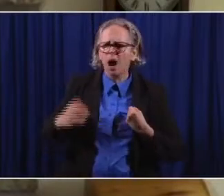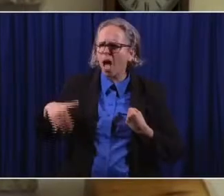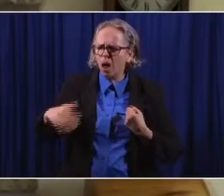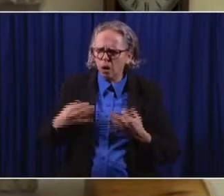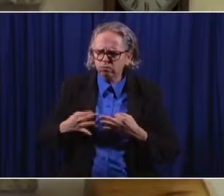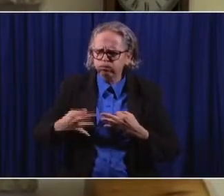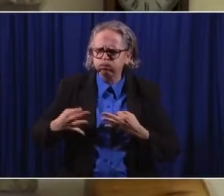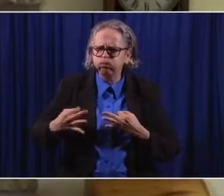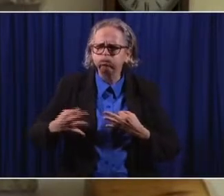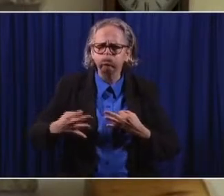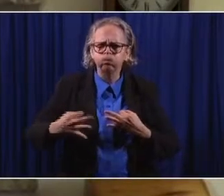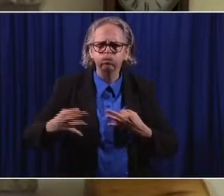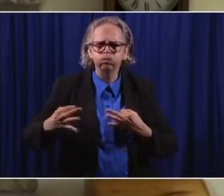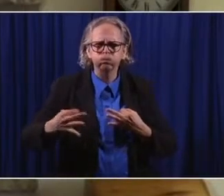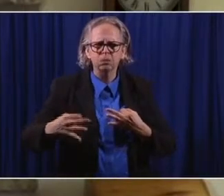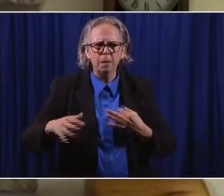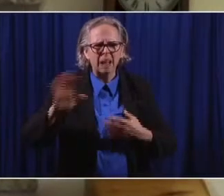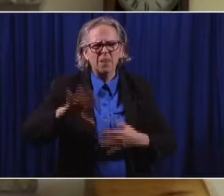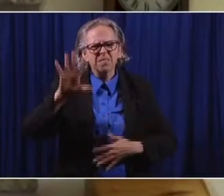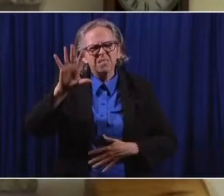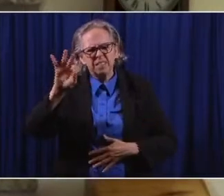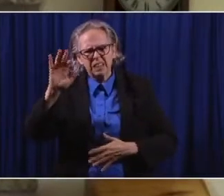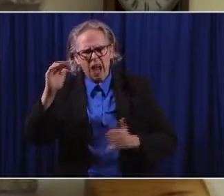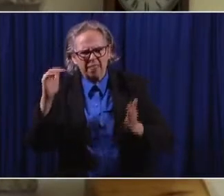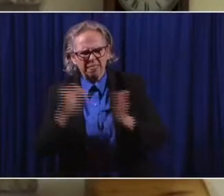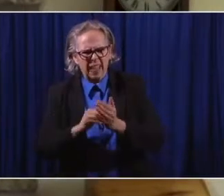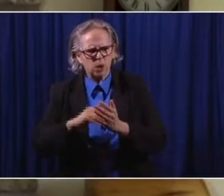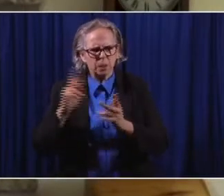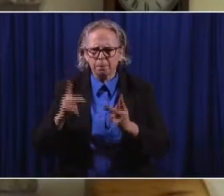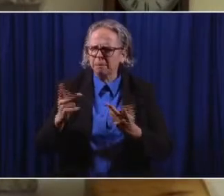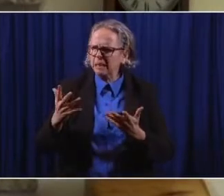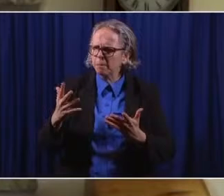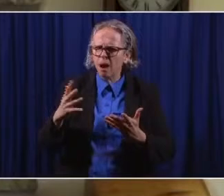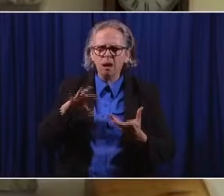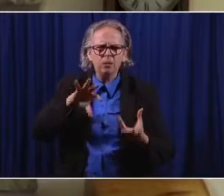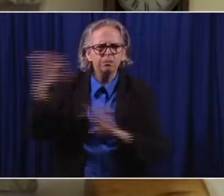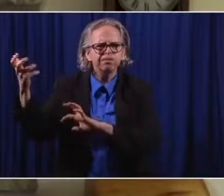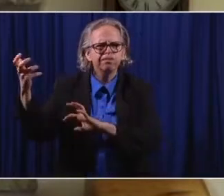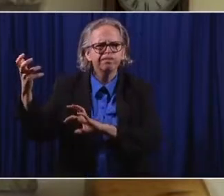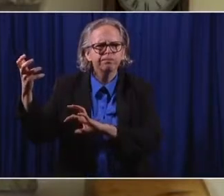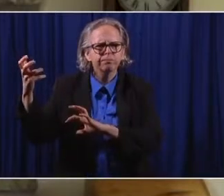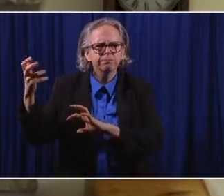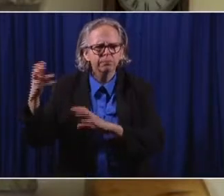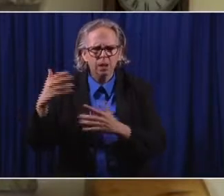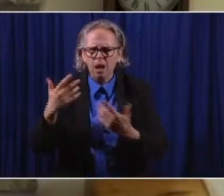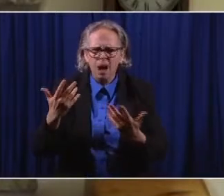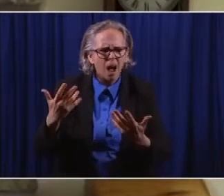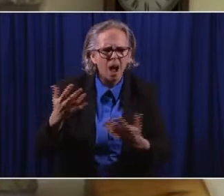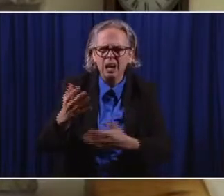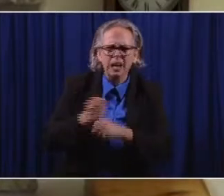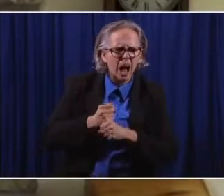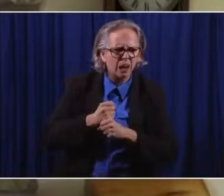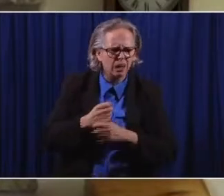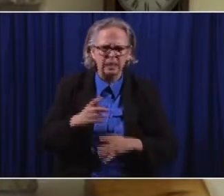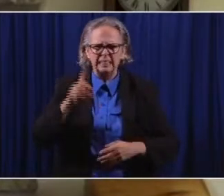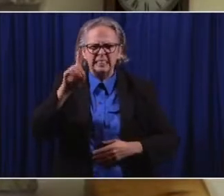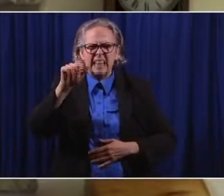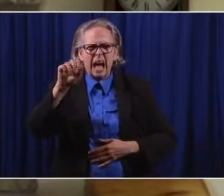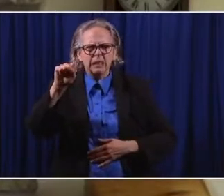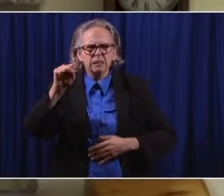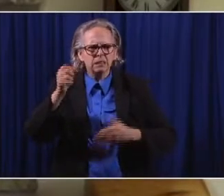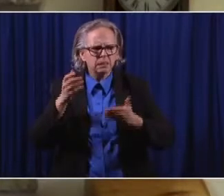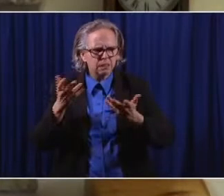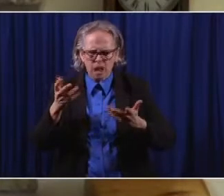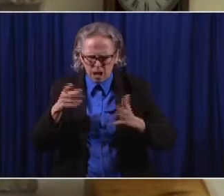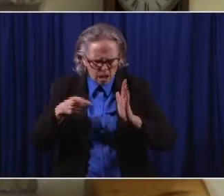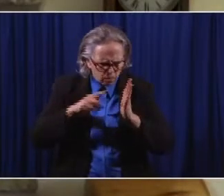Approximately 59,000 Ohioans were affected by the error. A review of affected individuals determined that of this